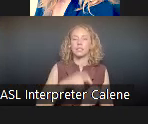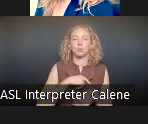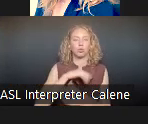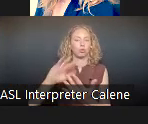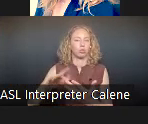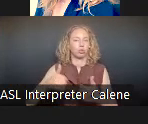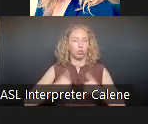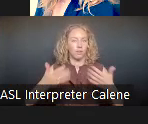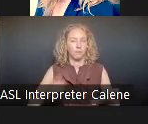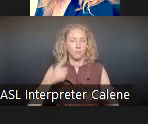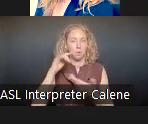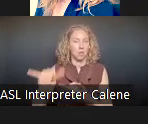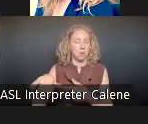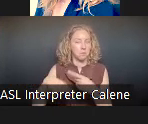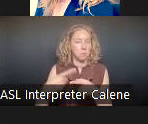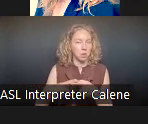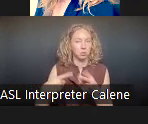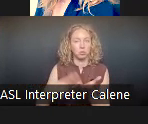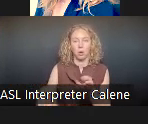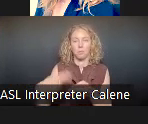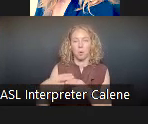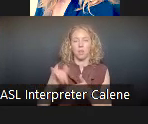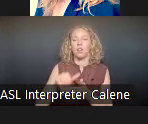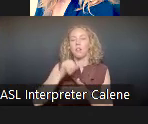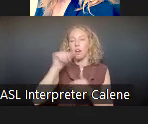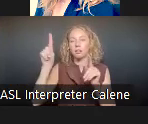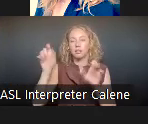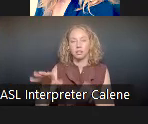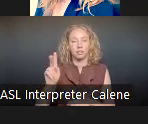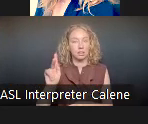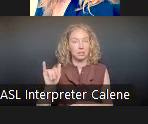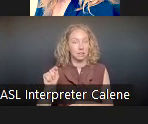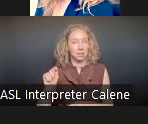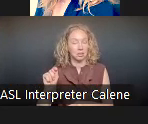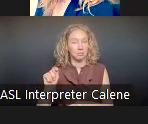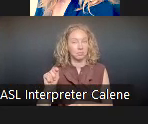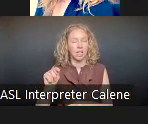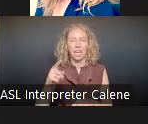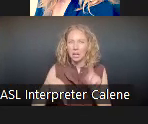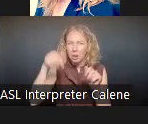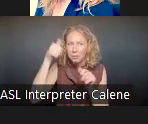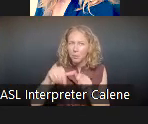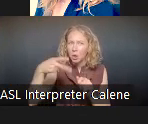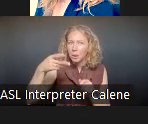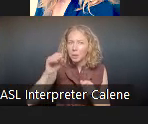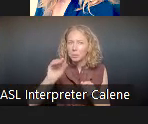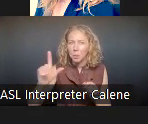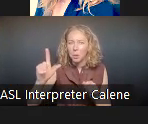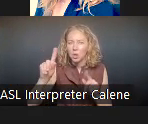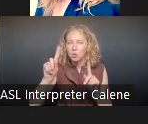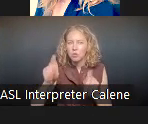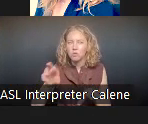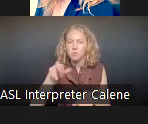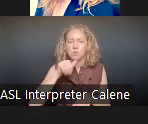case to talk to them about that untested kit? Can't remember if this is a poll question, but